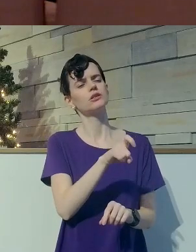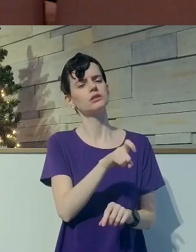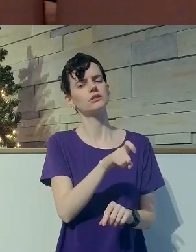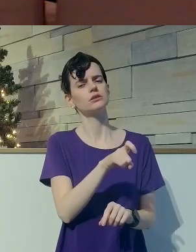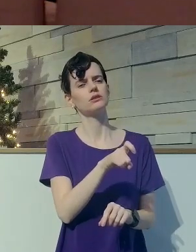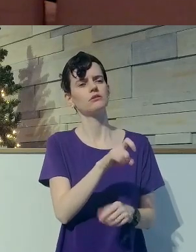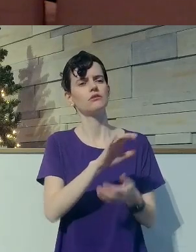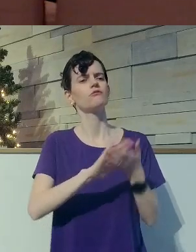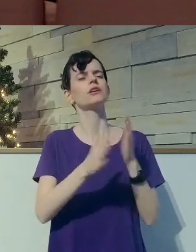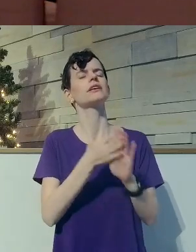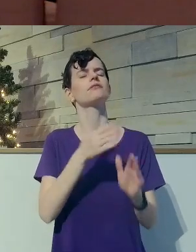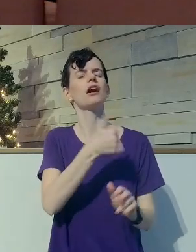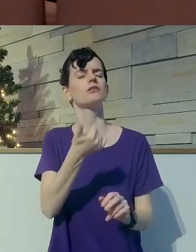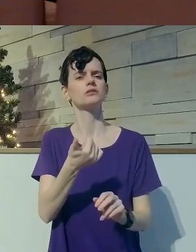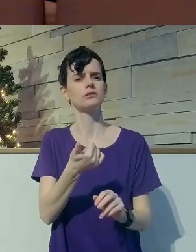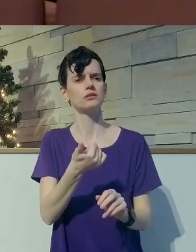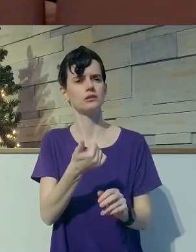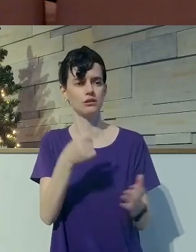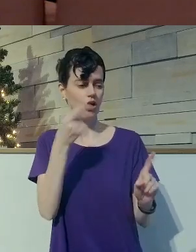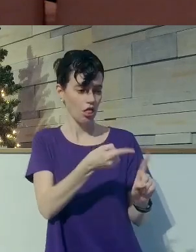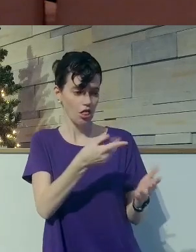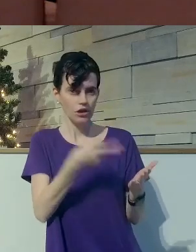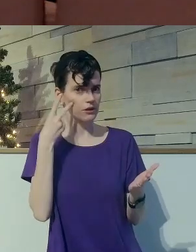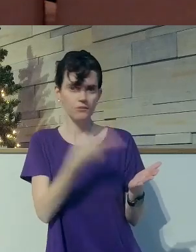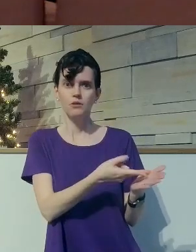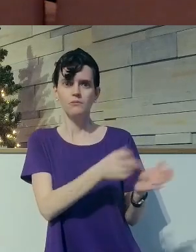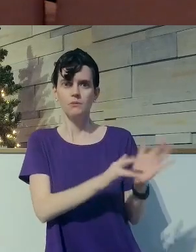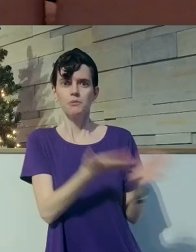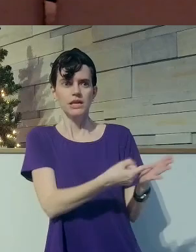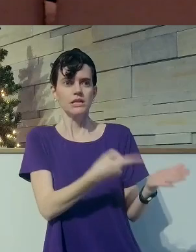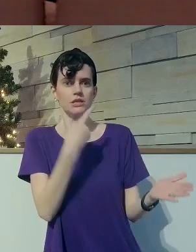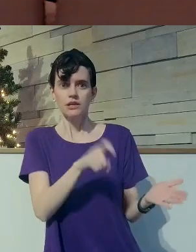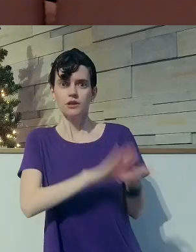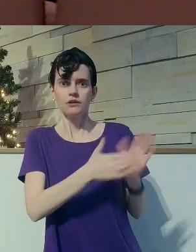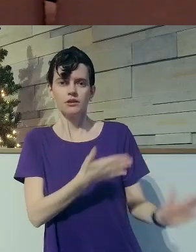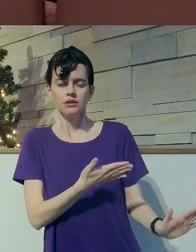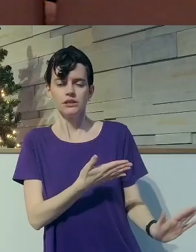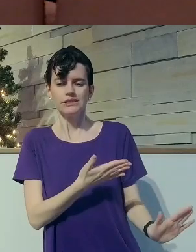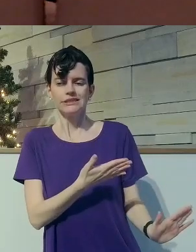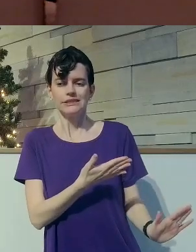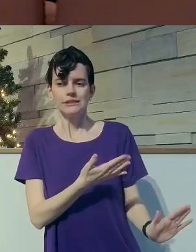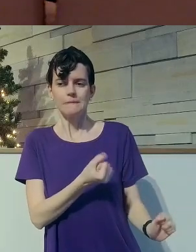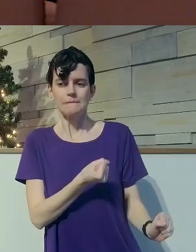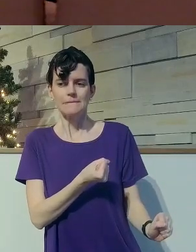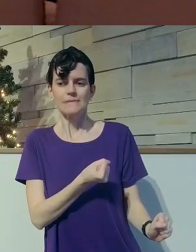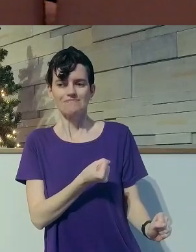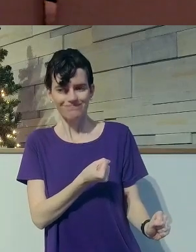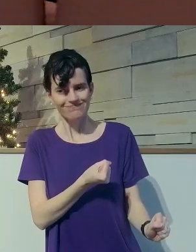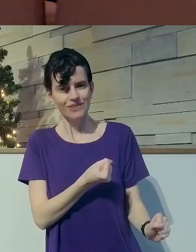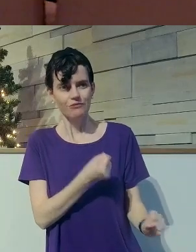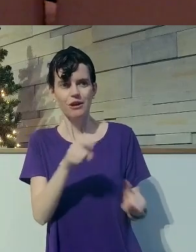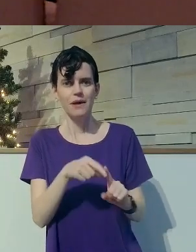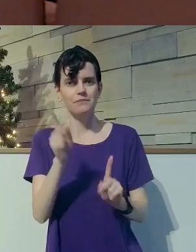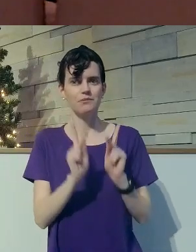be forgiving. And this passage would be pointed out. You need to forgive. And of course, what